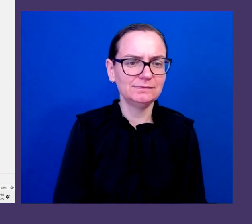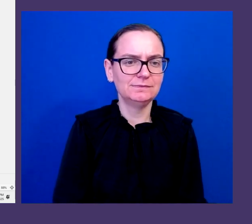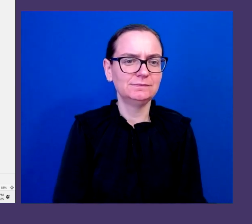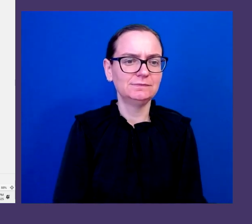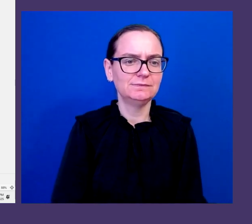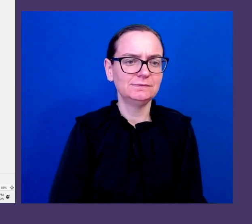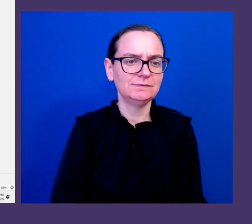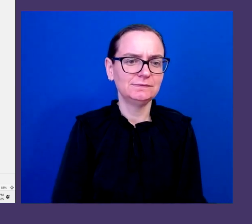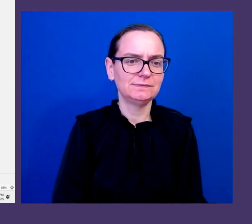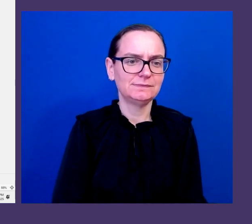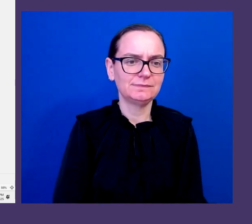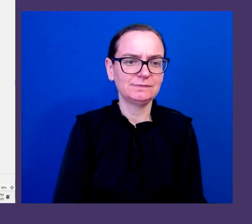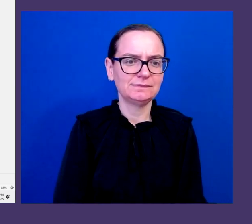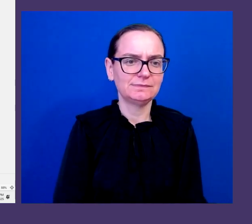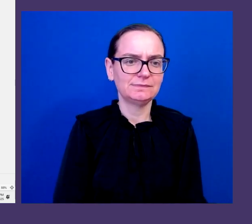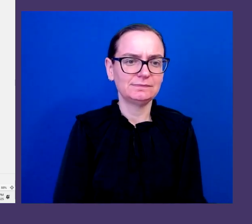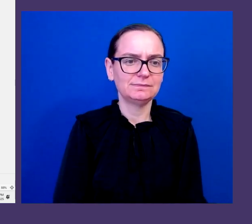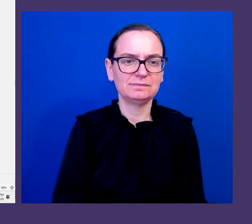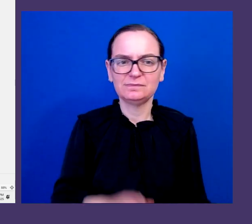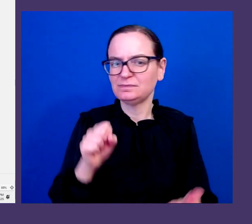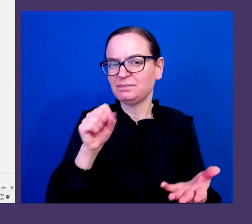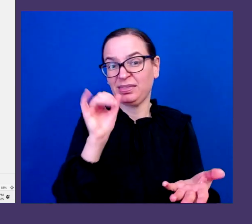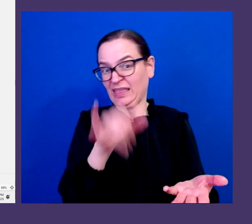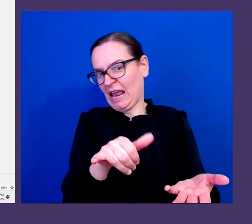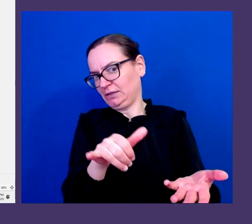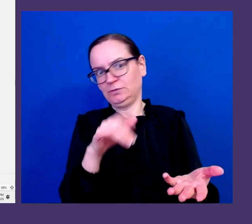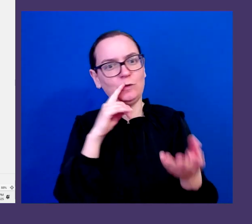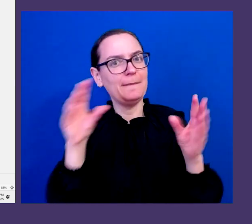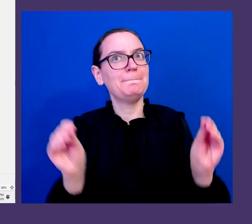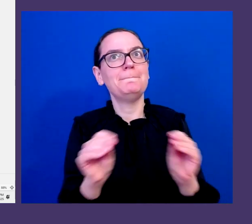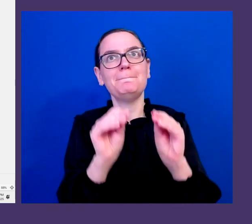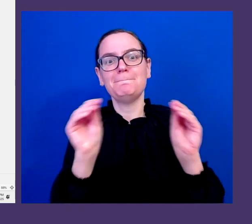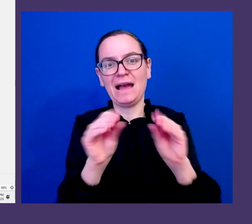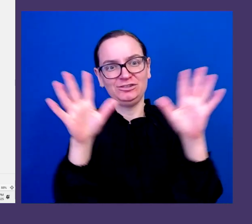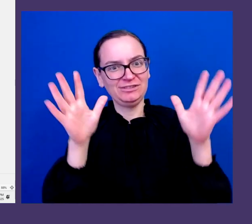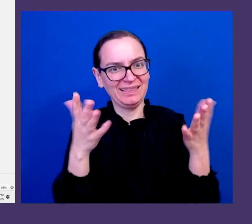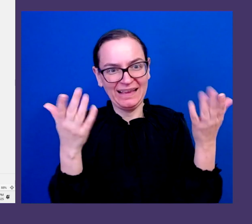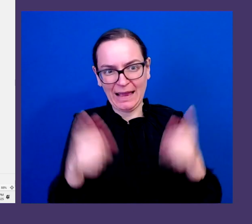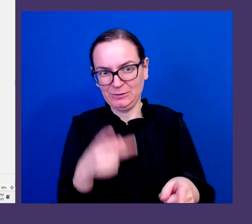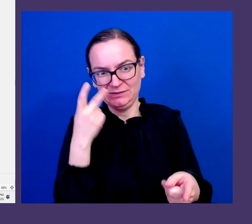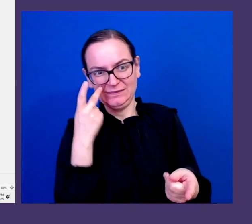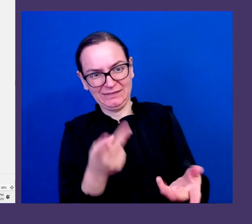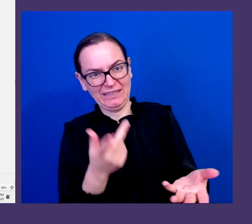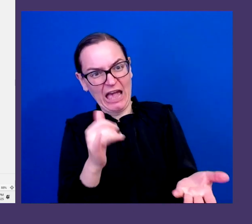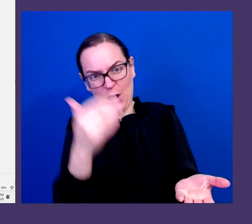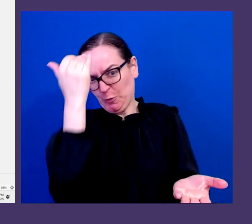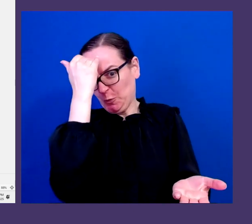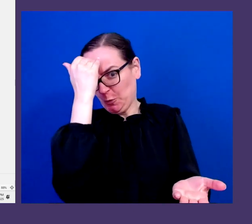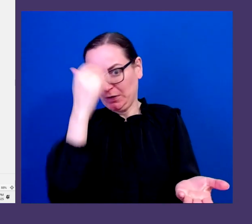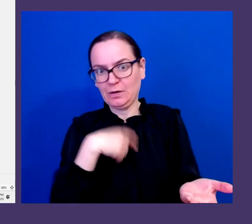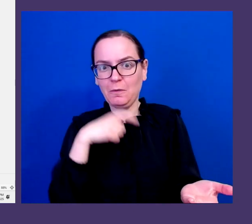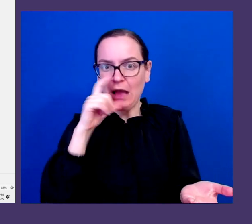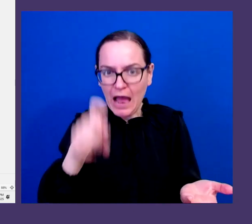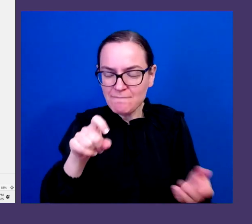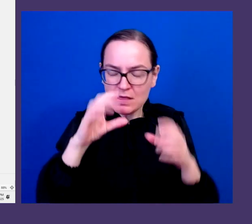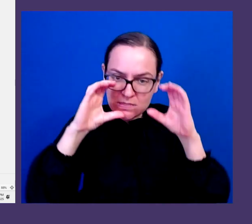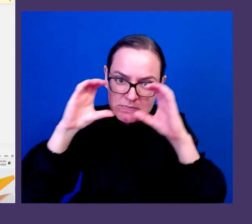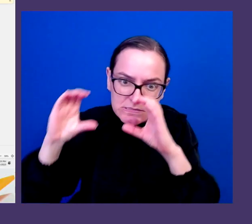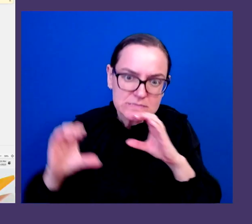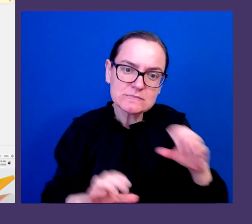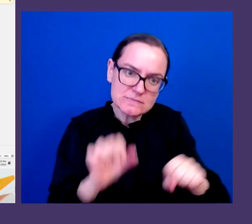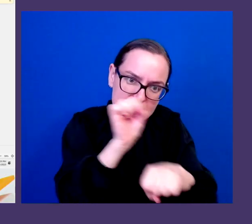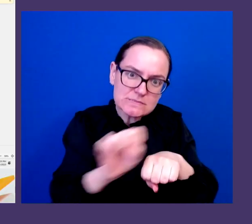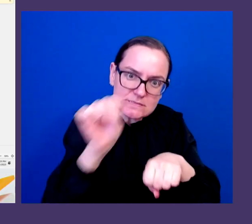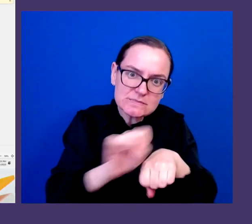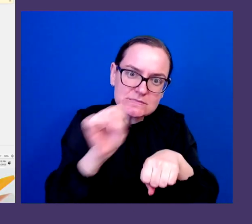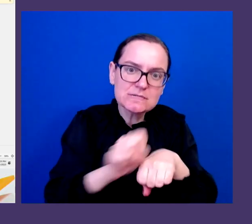Yeah, this is just one of the most magical things, just knowing that I'm not going to have to pull an all-nighter or work multiple days on a presentation, because this